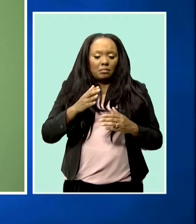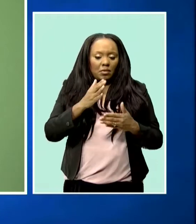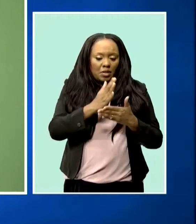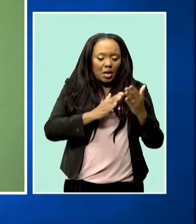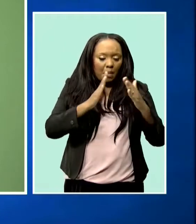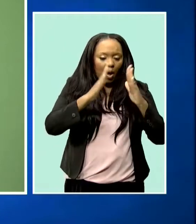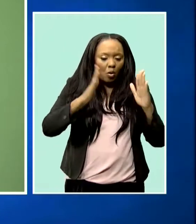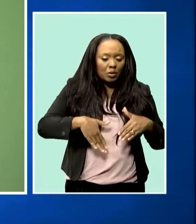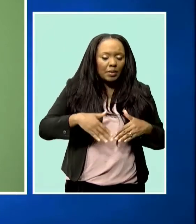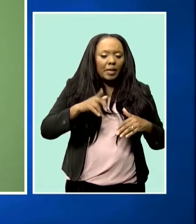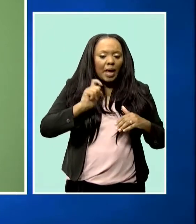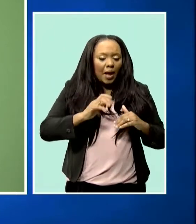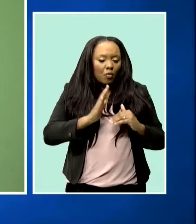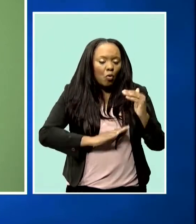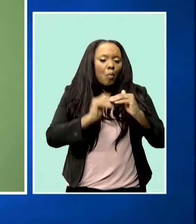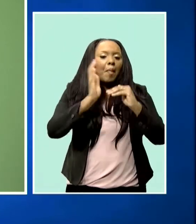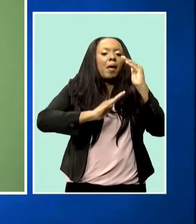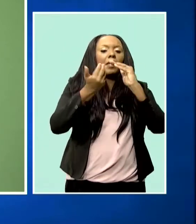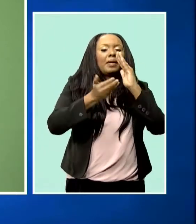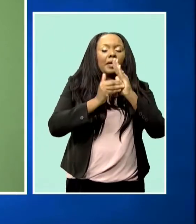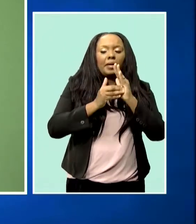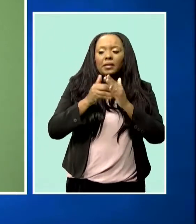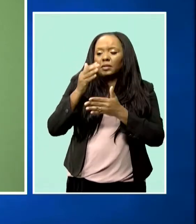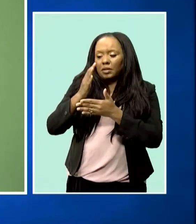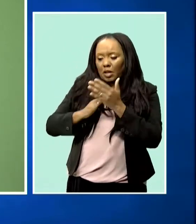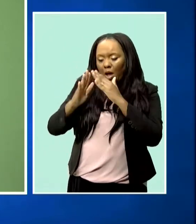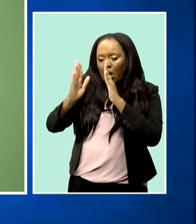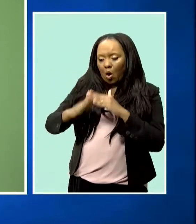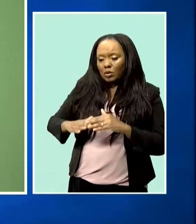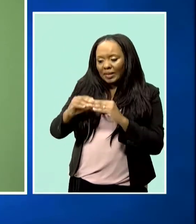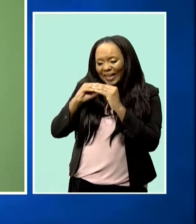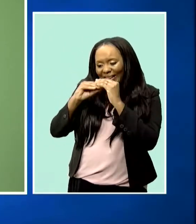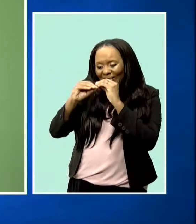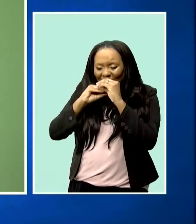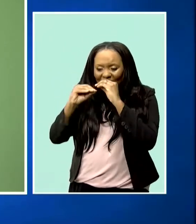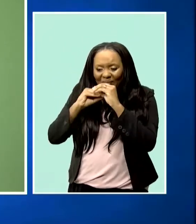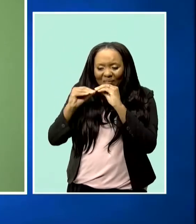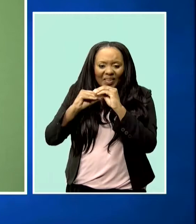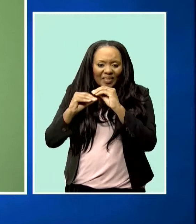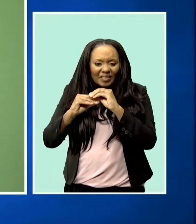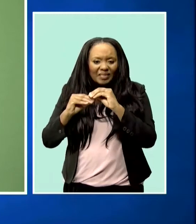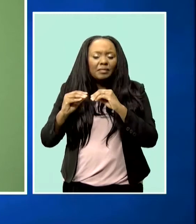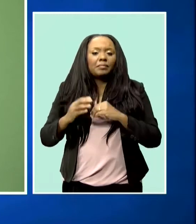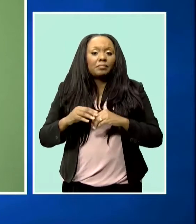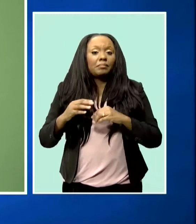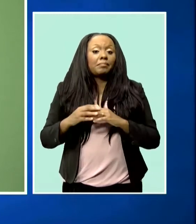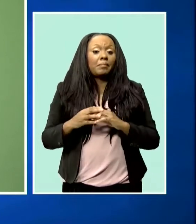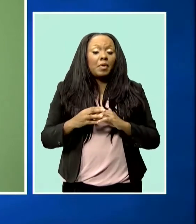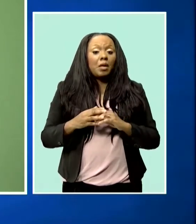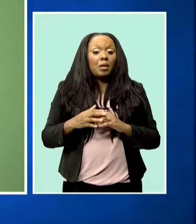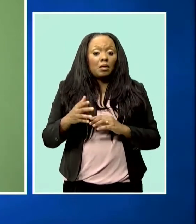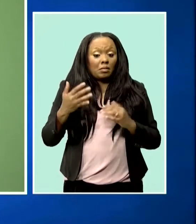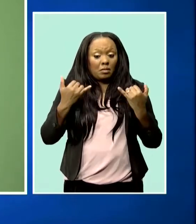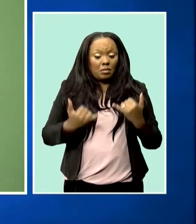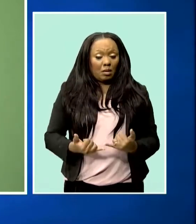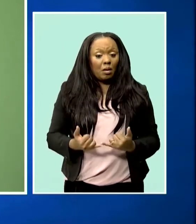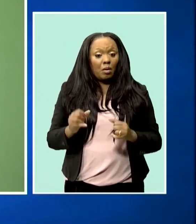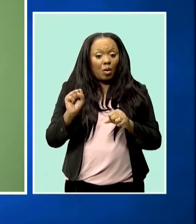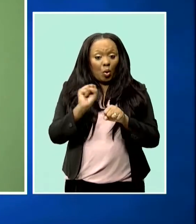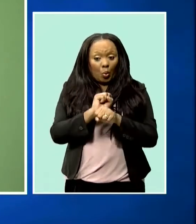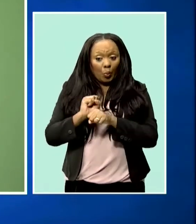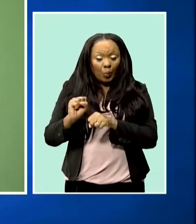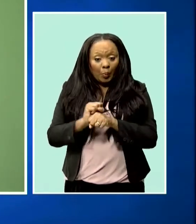1,000 and out of the 1,496. And we have started work in progress,